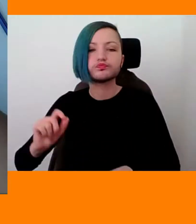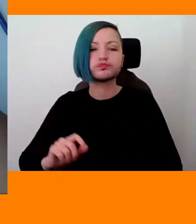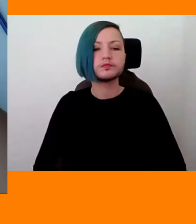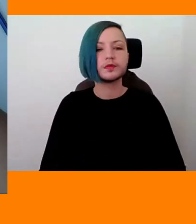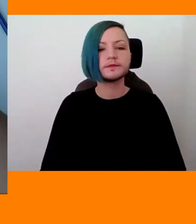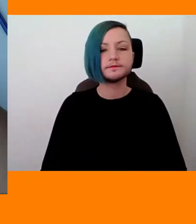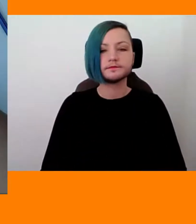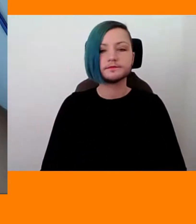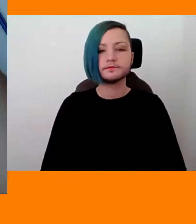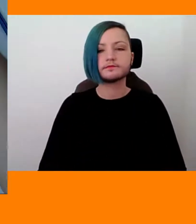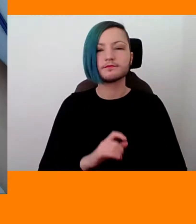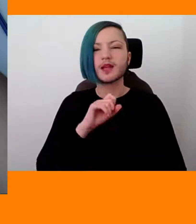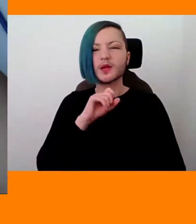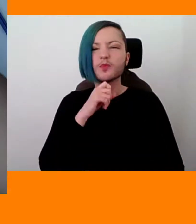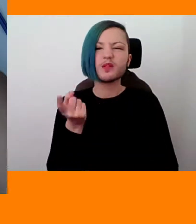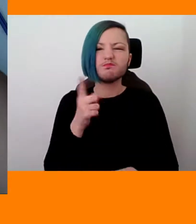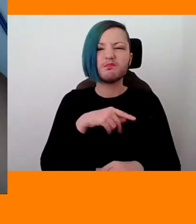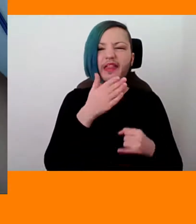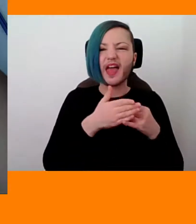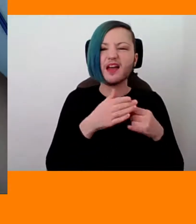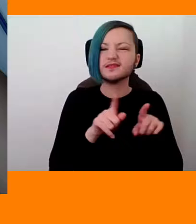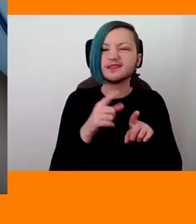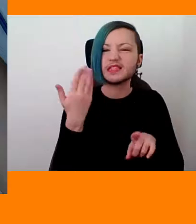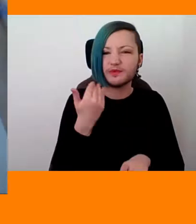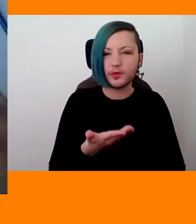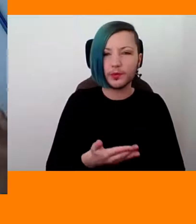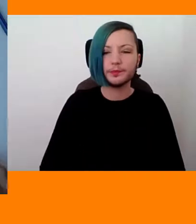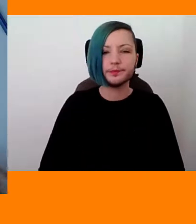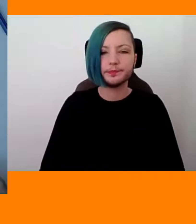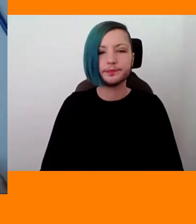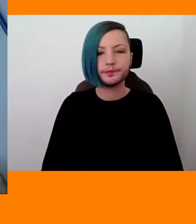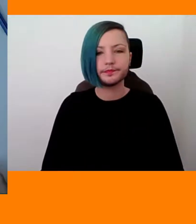We will come back to that towards the end.